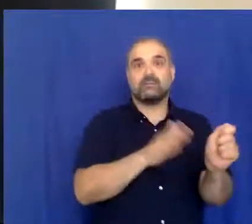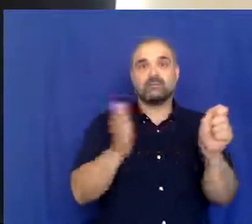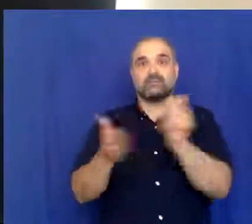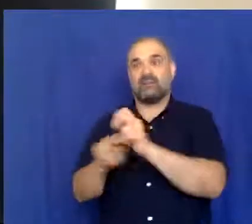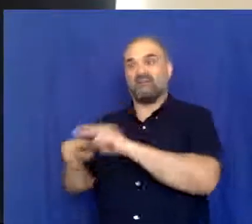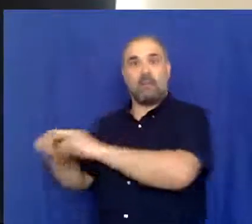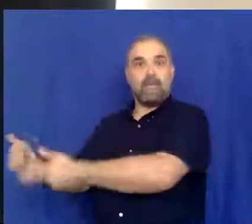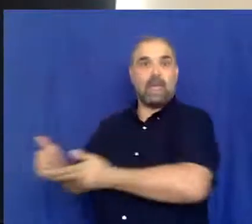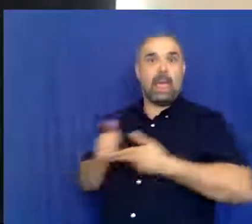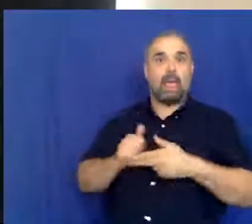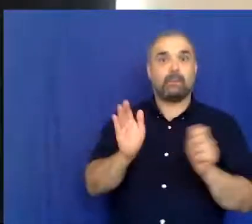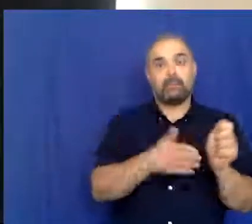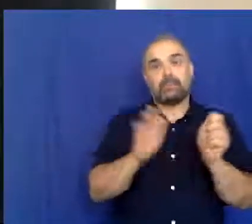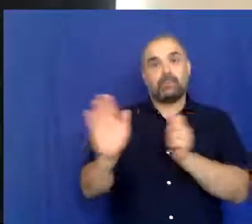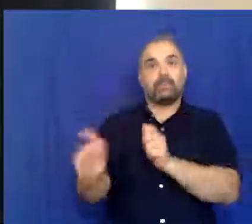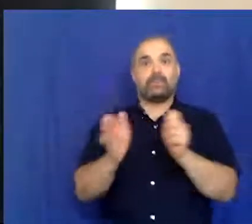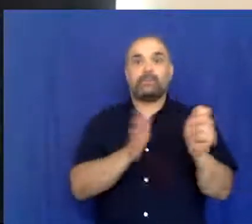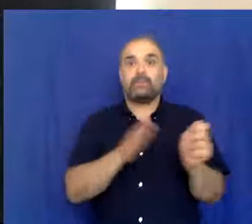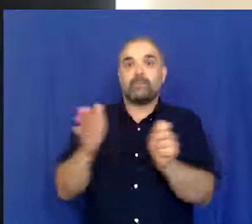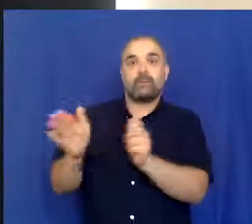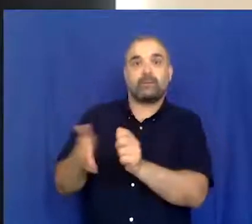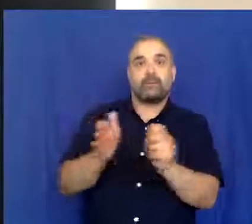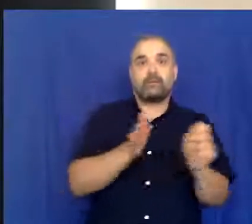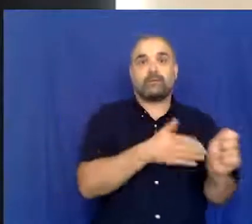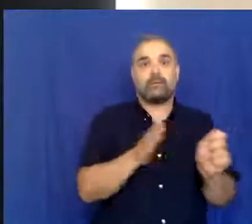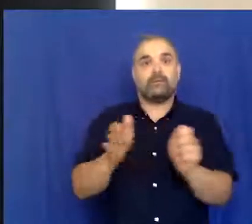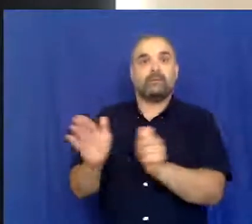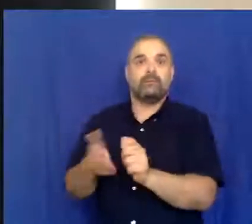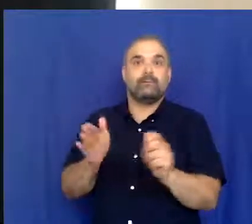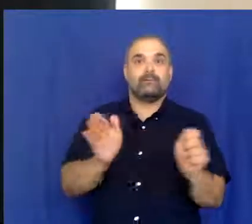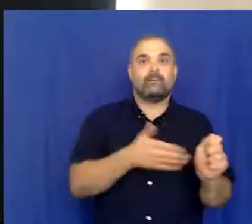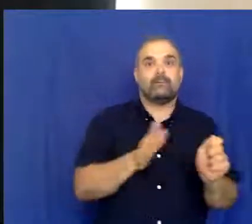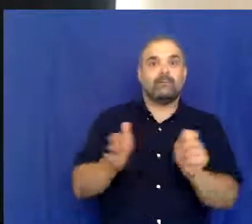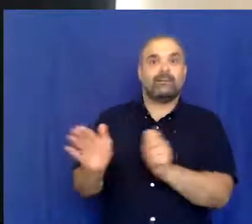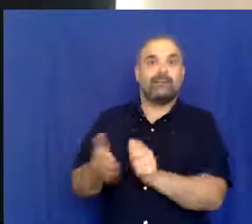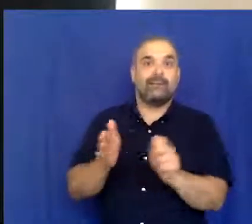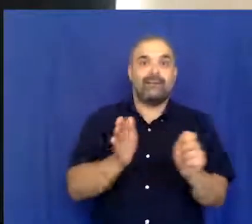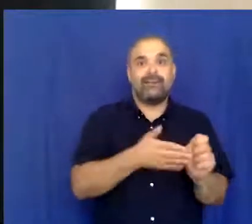You might need your family to help you play in time with the music.